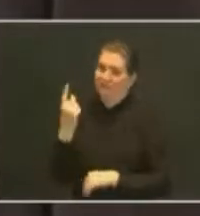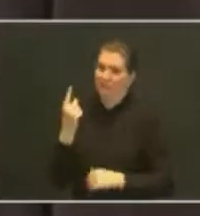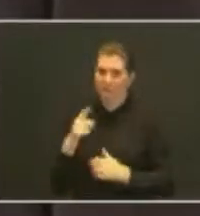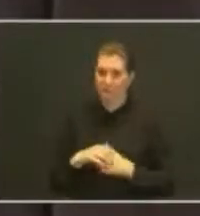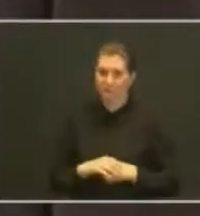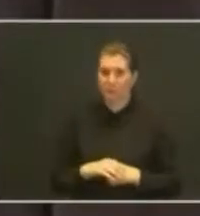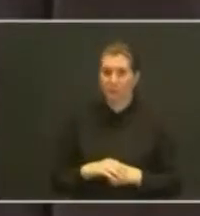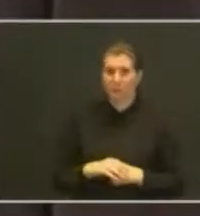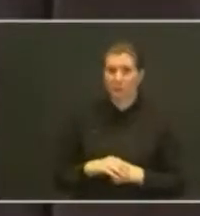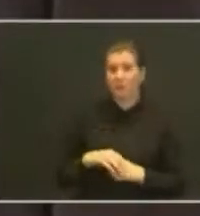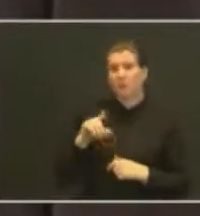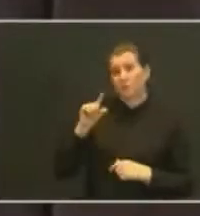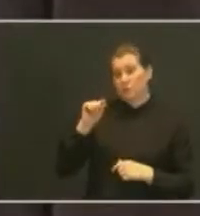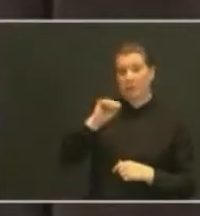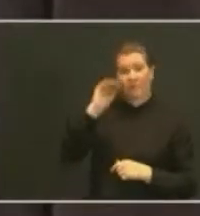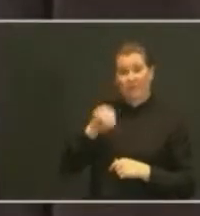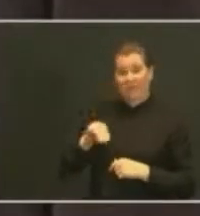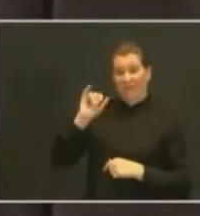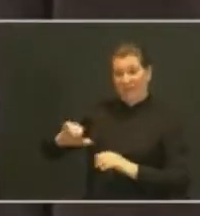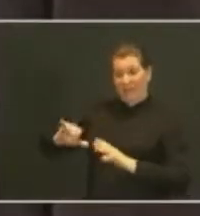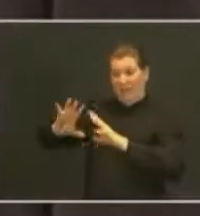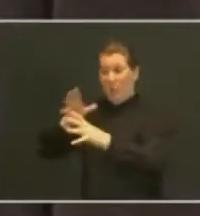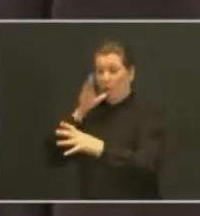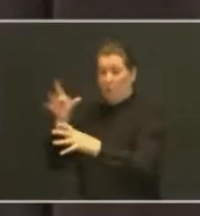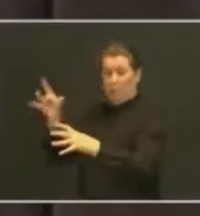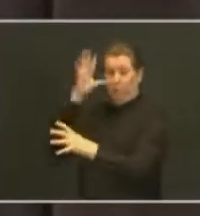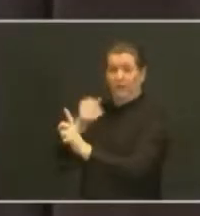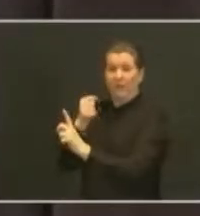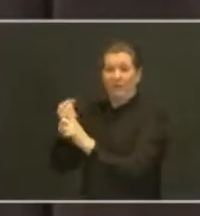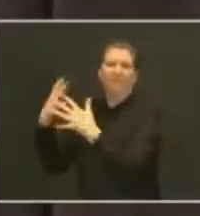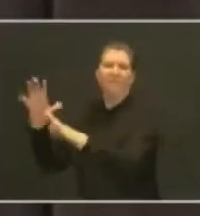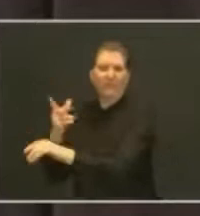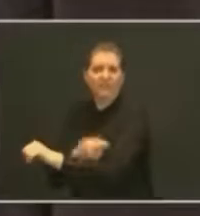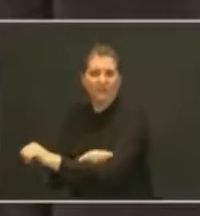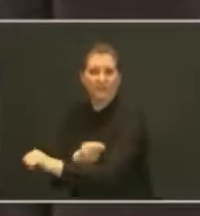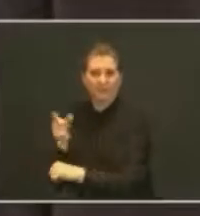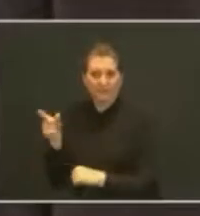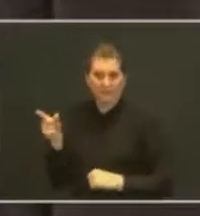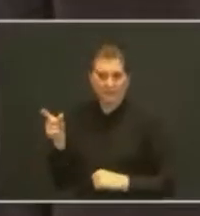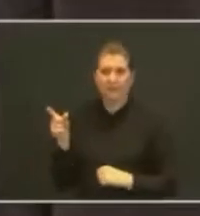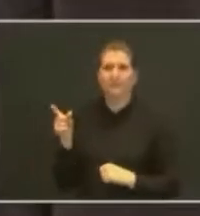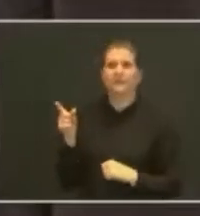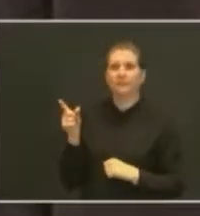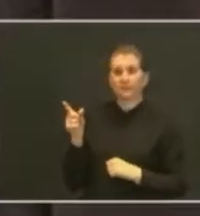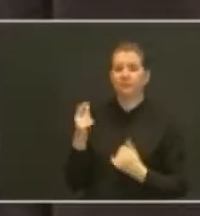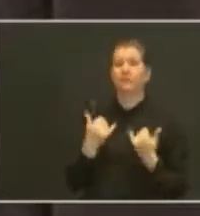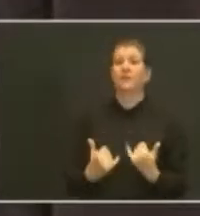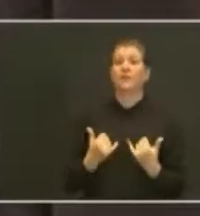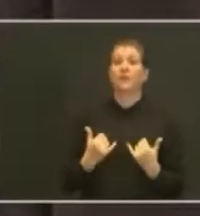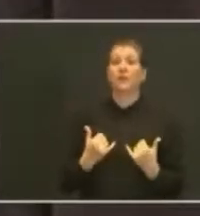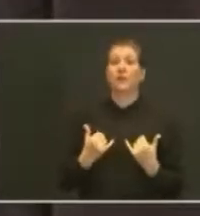Since we started vaccinating there, case rates have decreased in Central Falls by